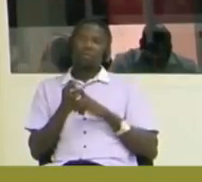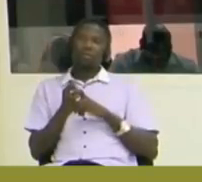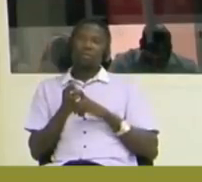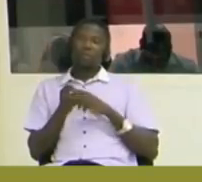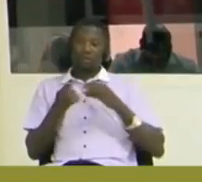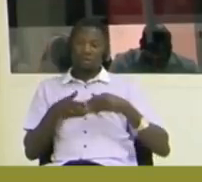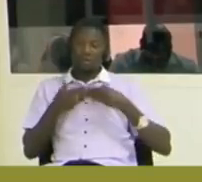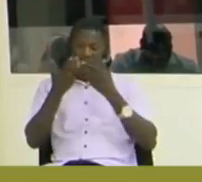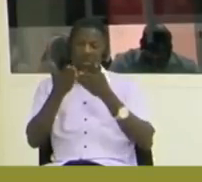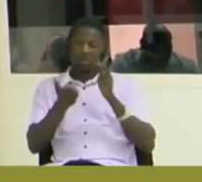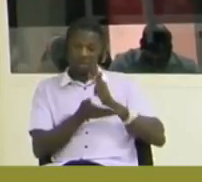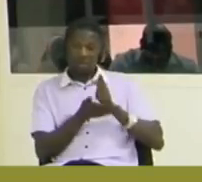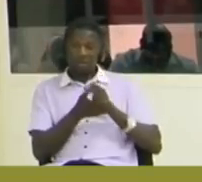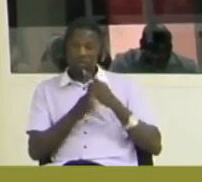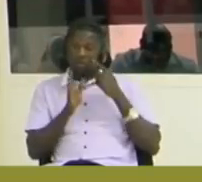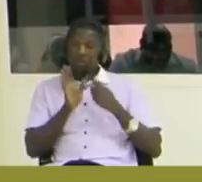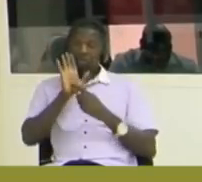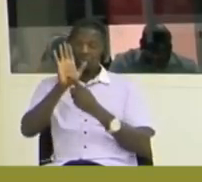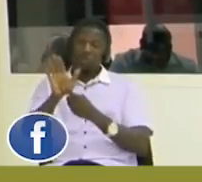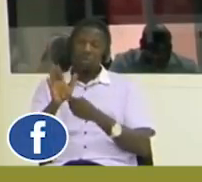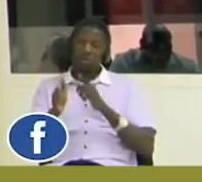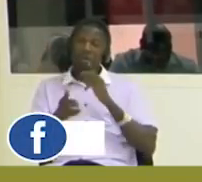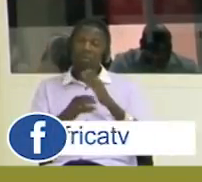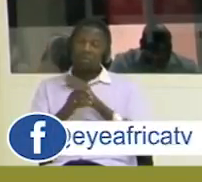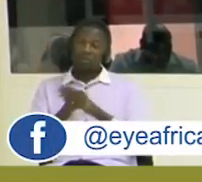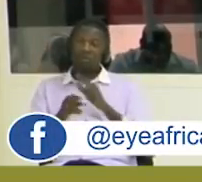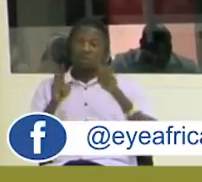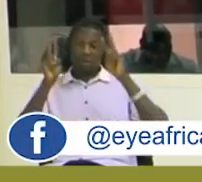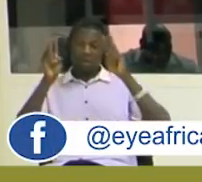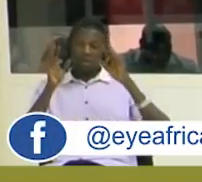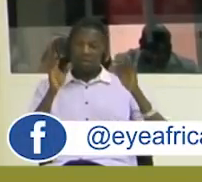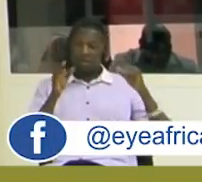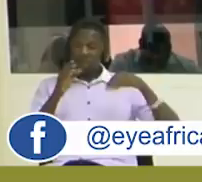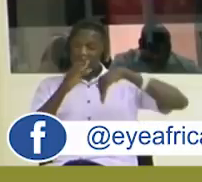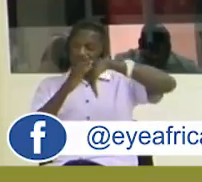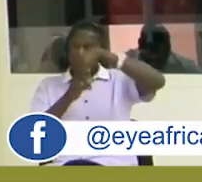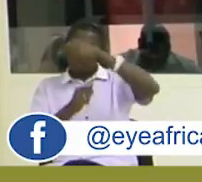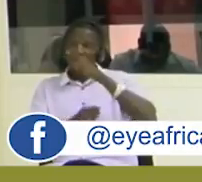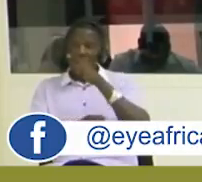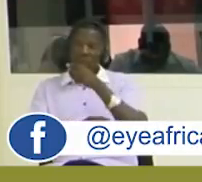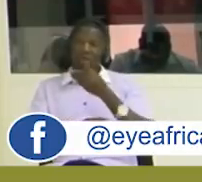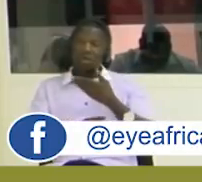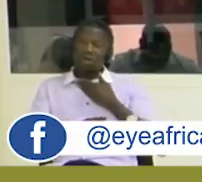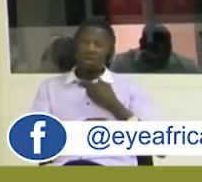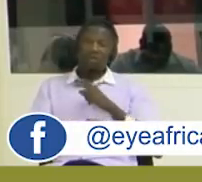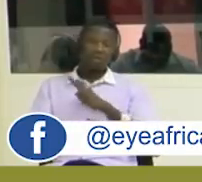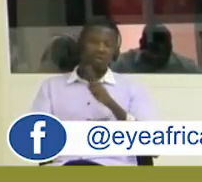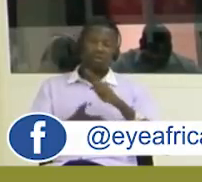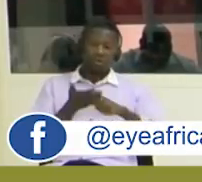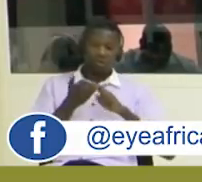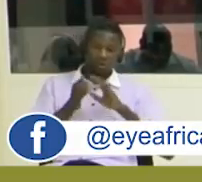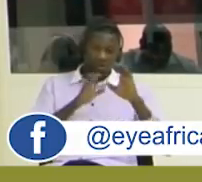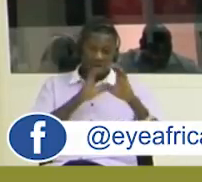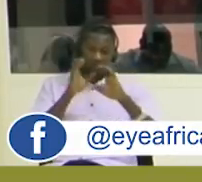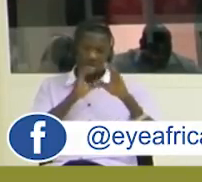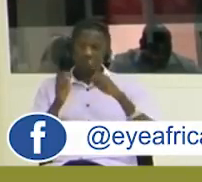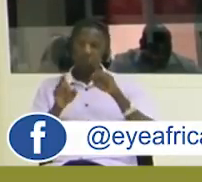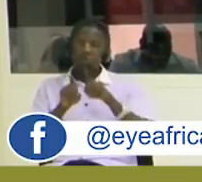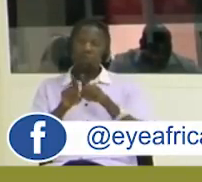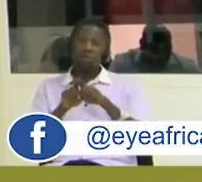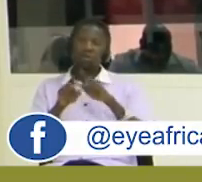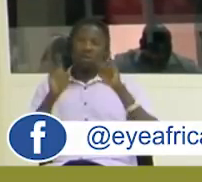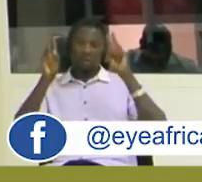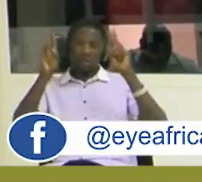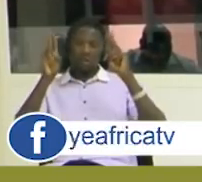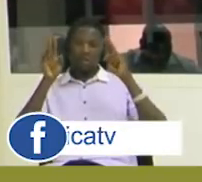Led evidence to show that just before Jame's departure, you had unusual conversations with him on